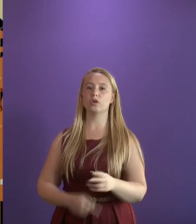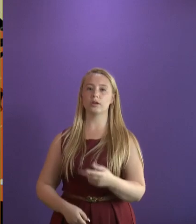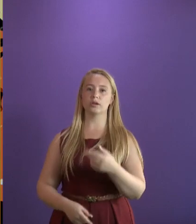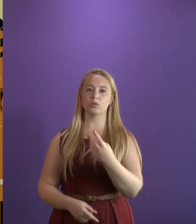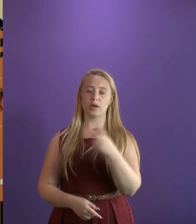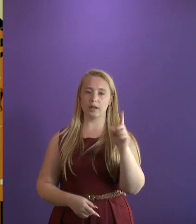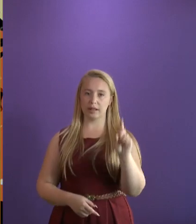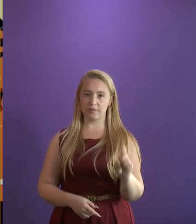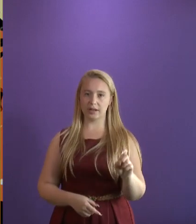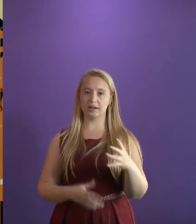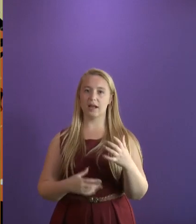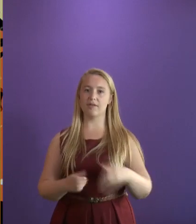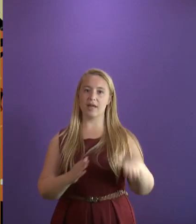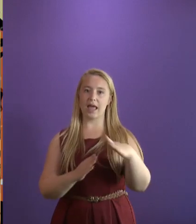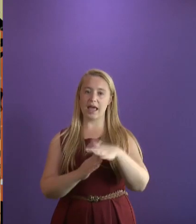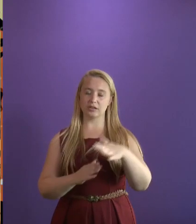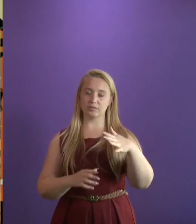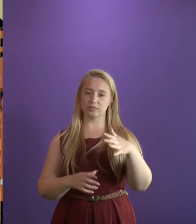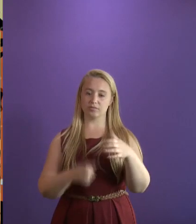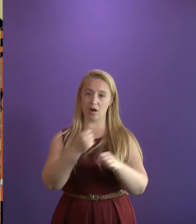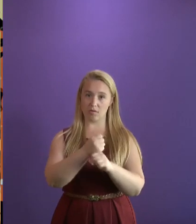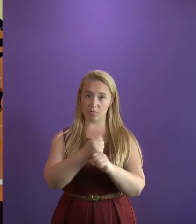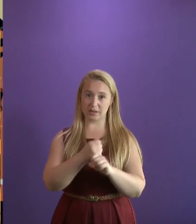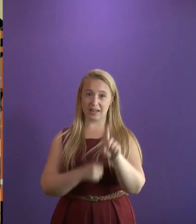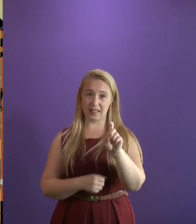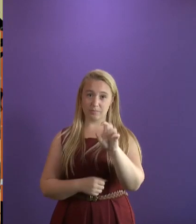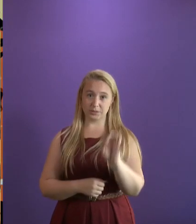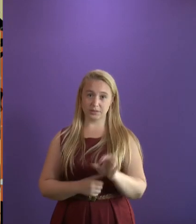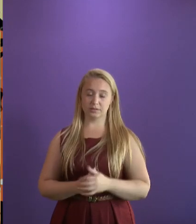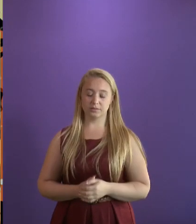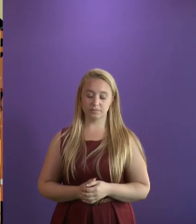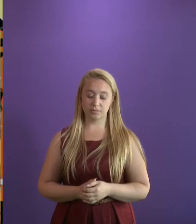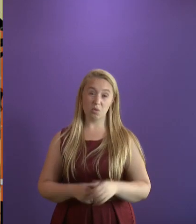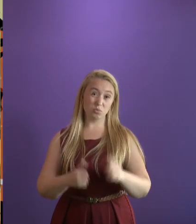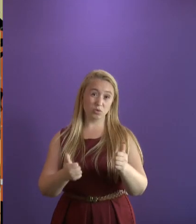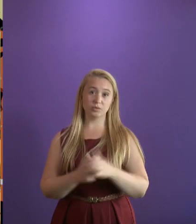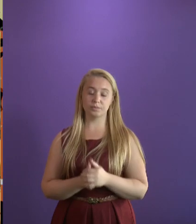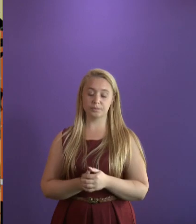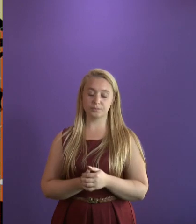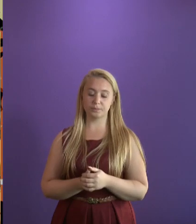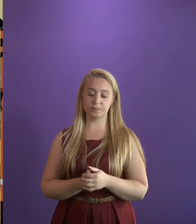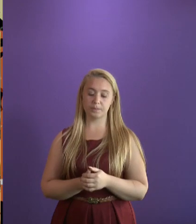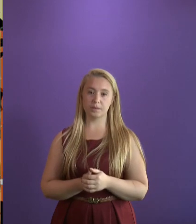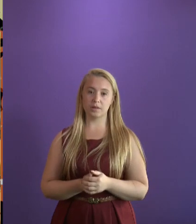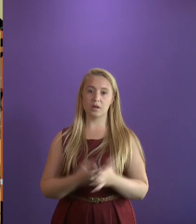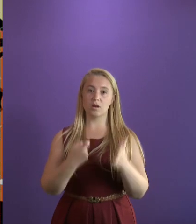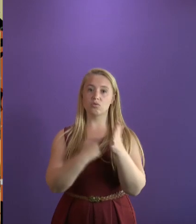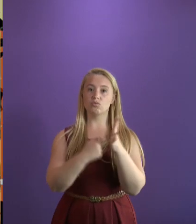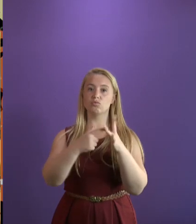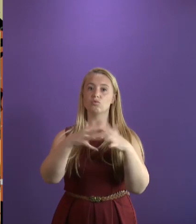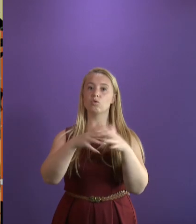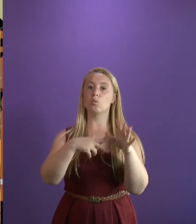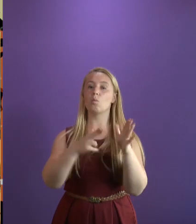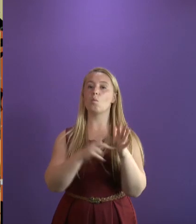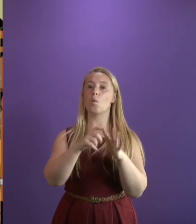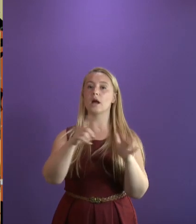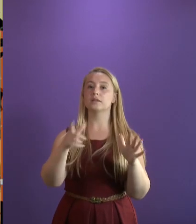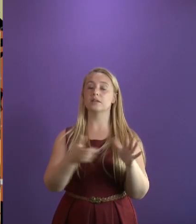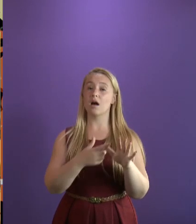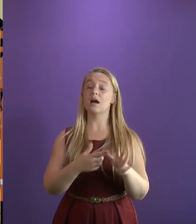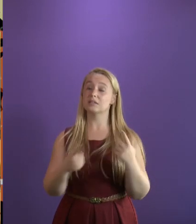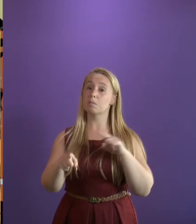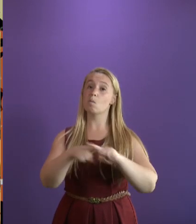state and 12 are serving as head of government. Still not good enough, but good on them. Rwanda has the highest number of women parliamentarians worldwide,